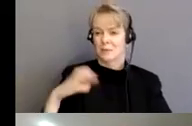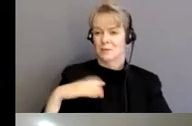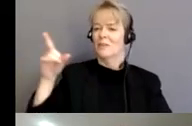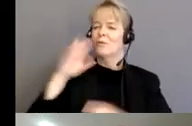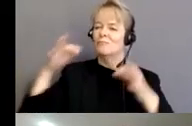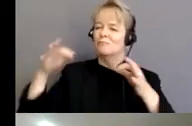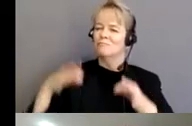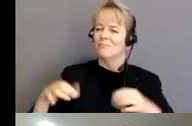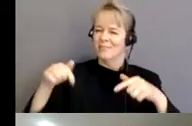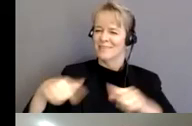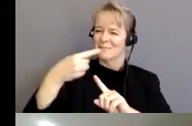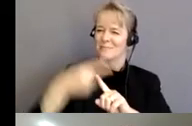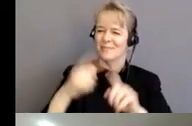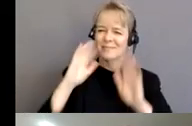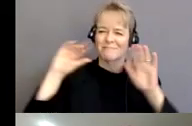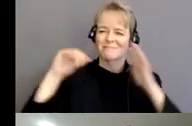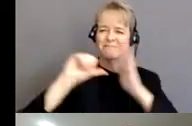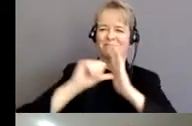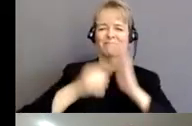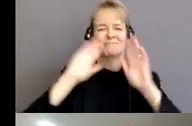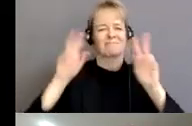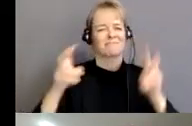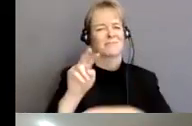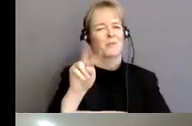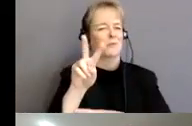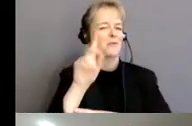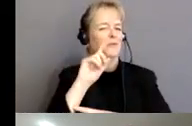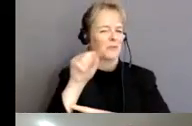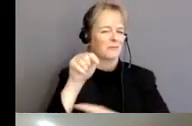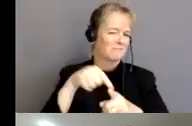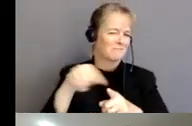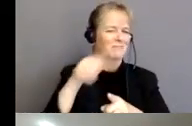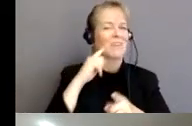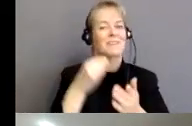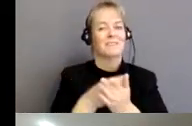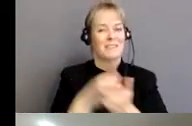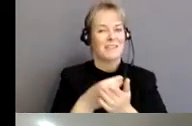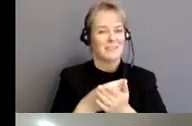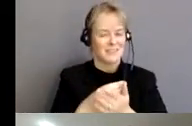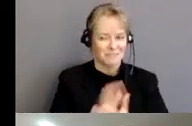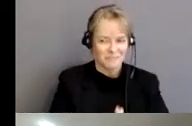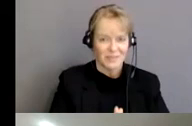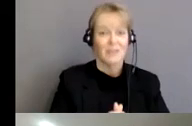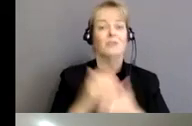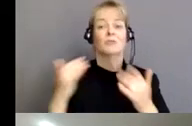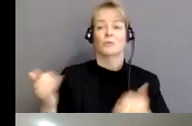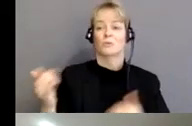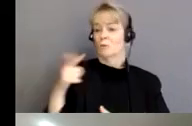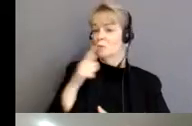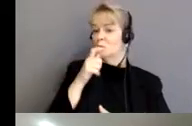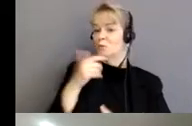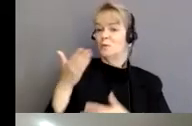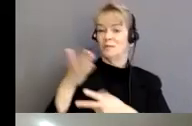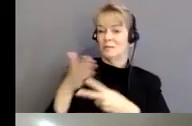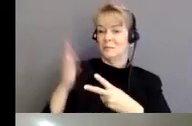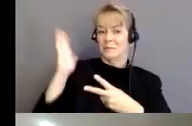the information that they have. So as Raj indicated, our two speakers this afternoon are Chris Allam, and